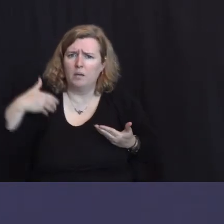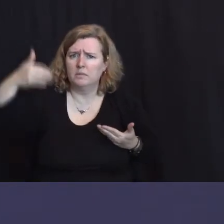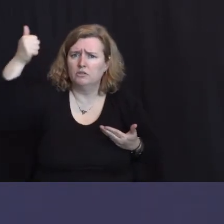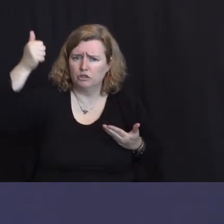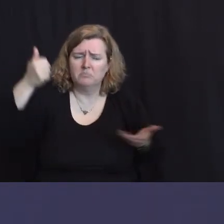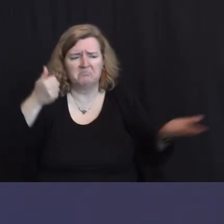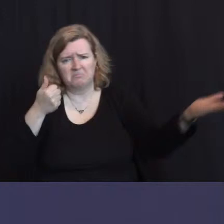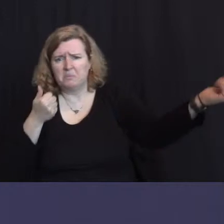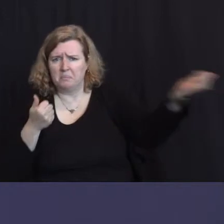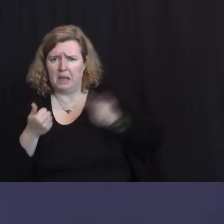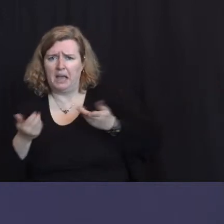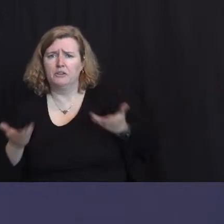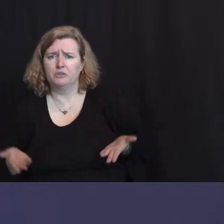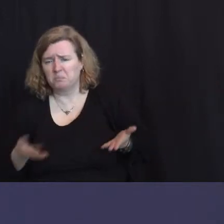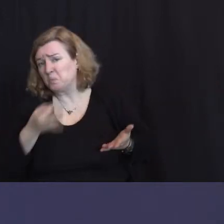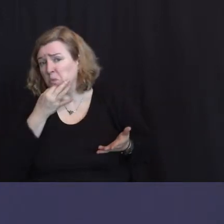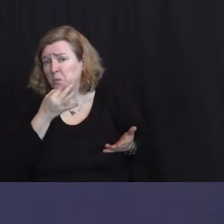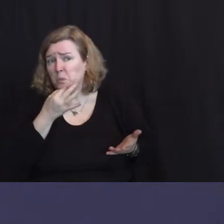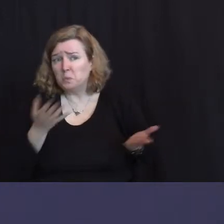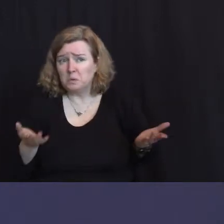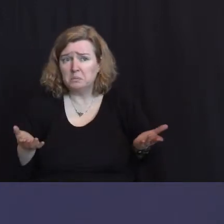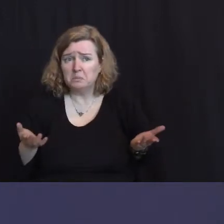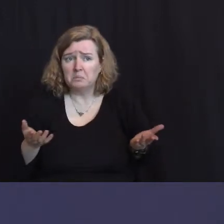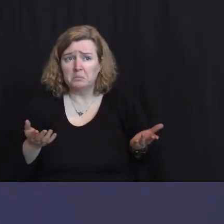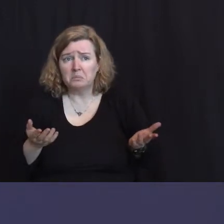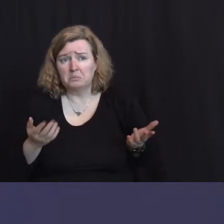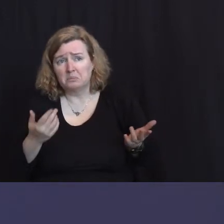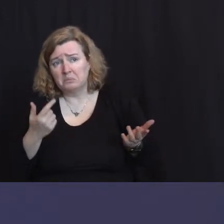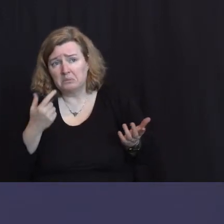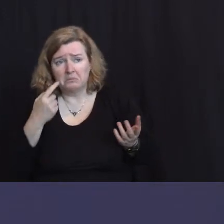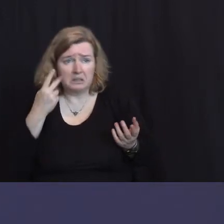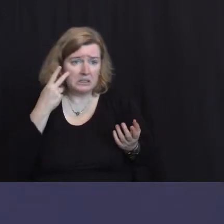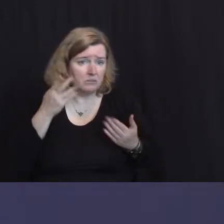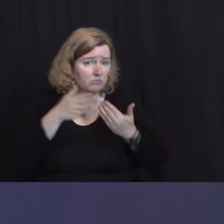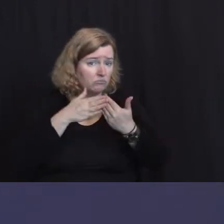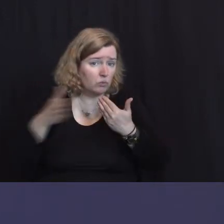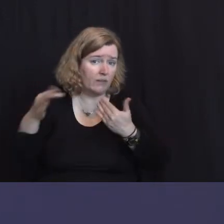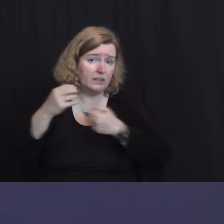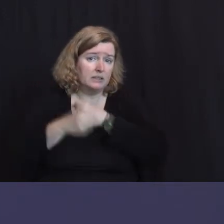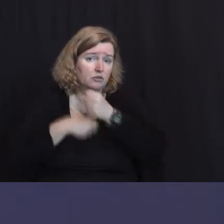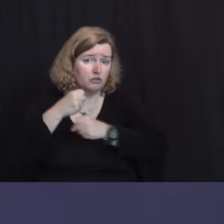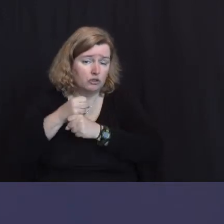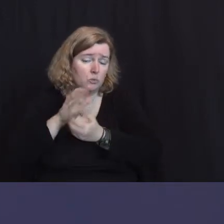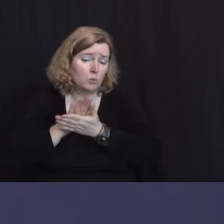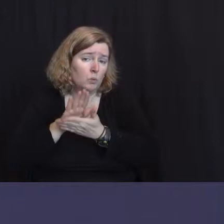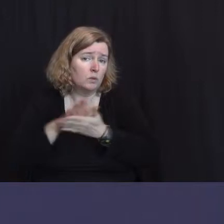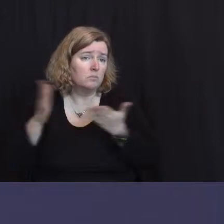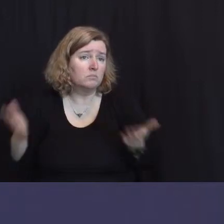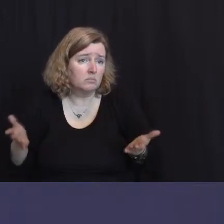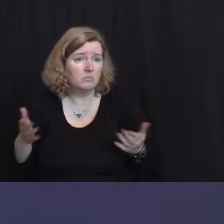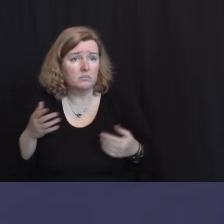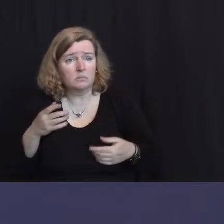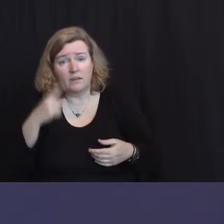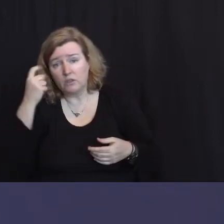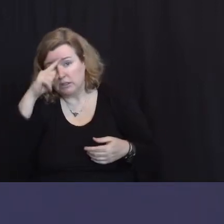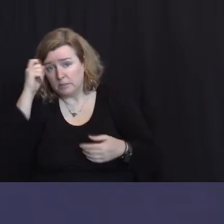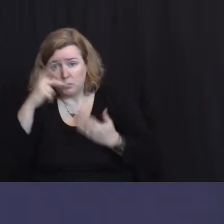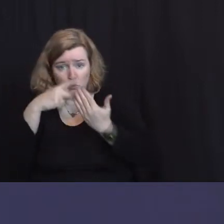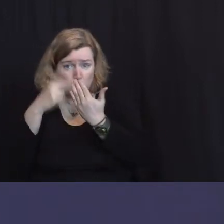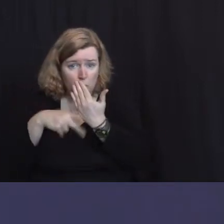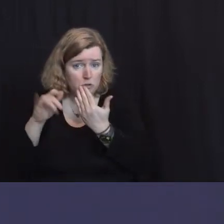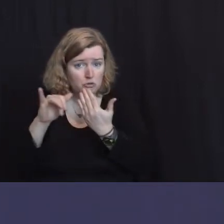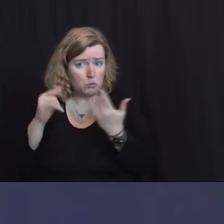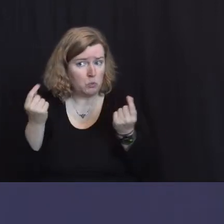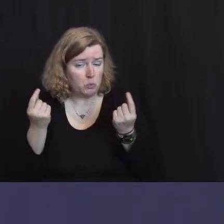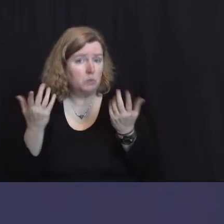of how she sees the balance of the school year and also what summer programs might look like. But take, for